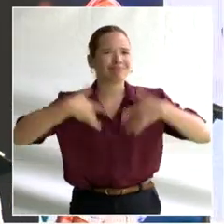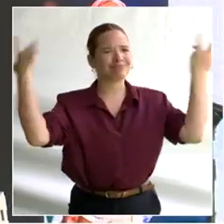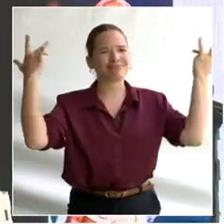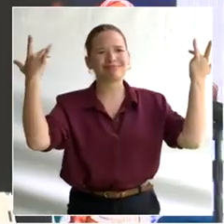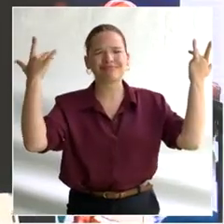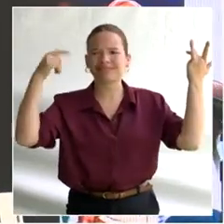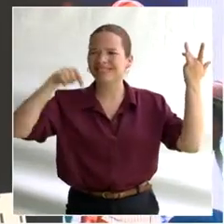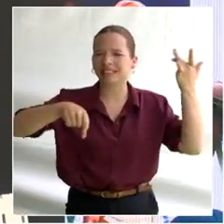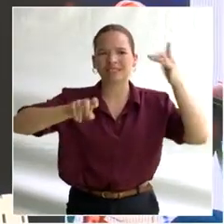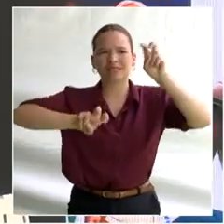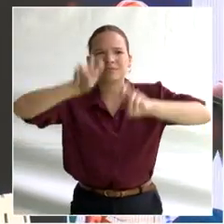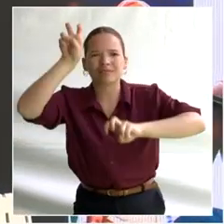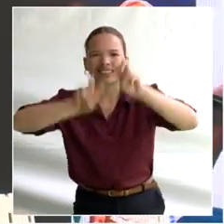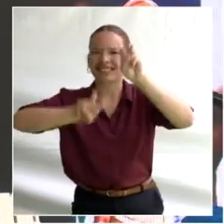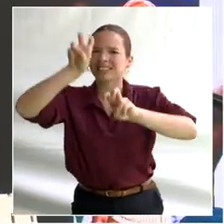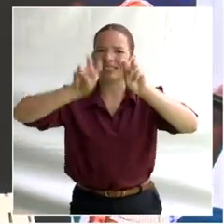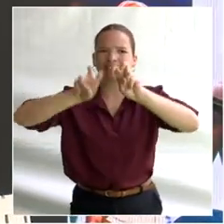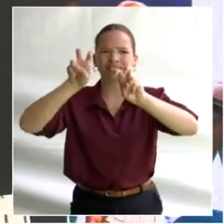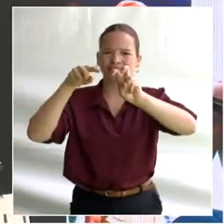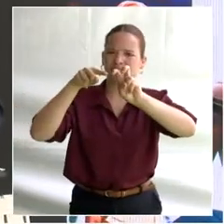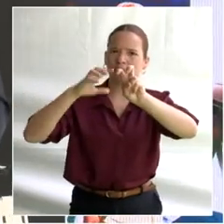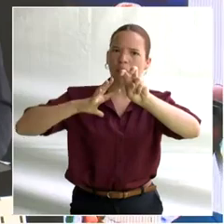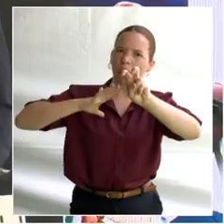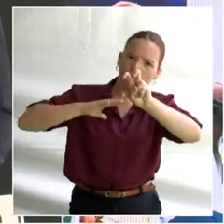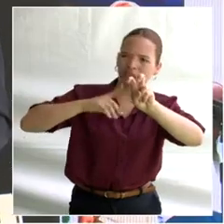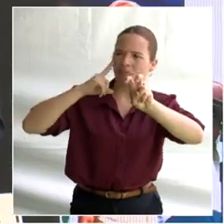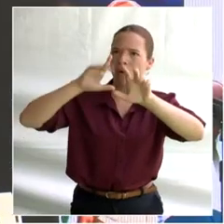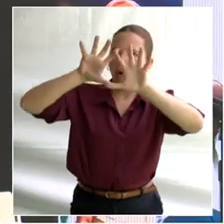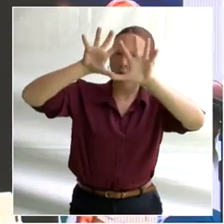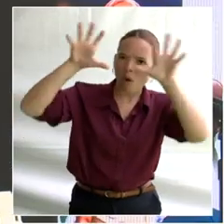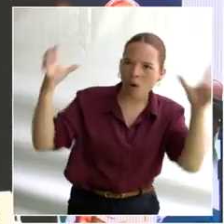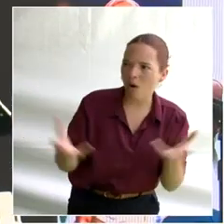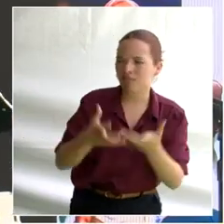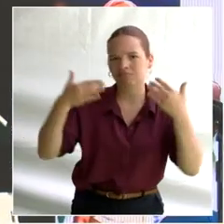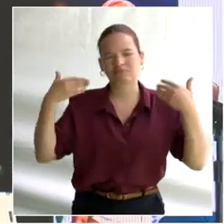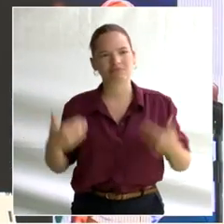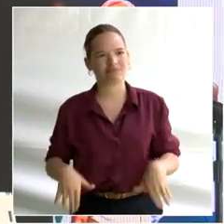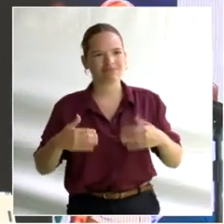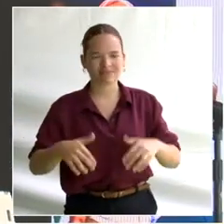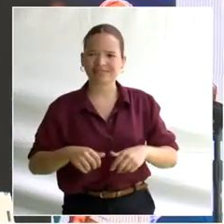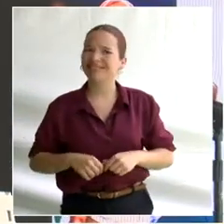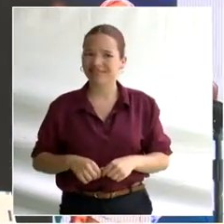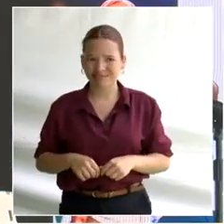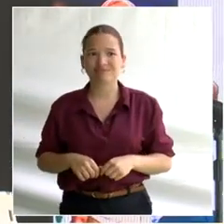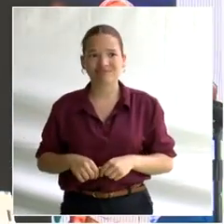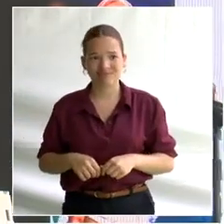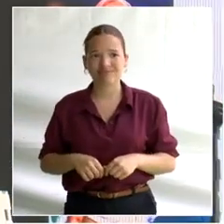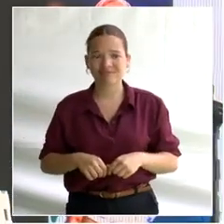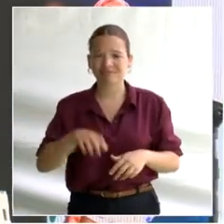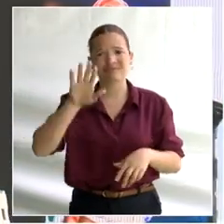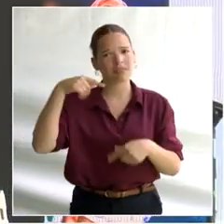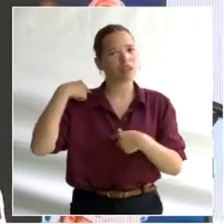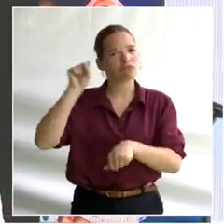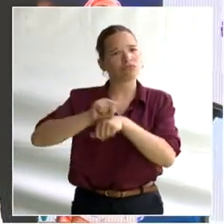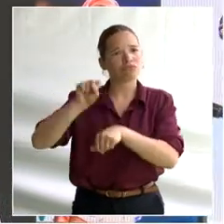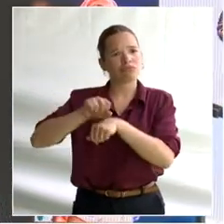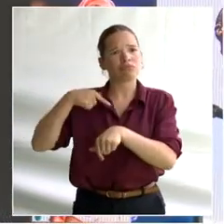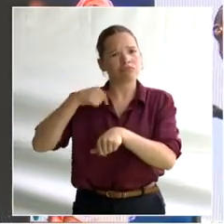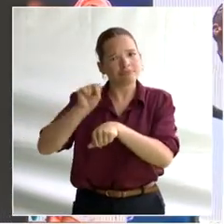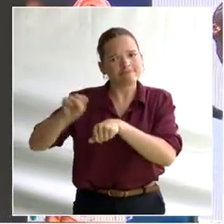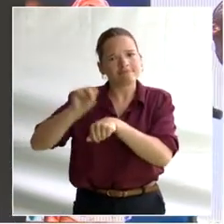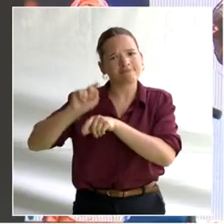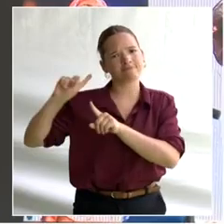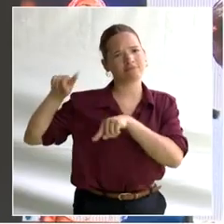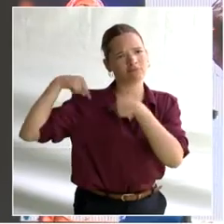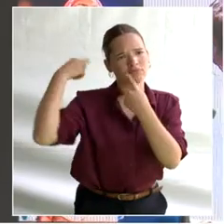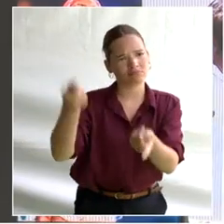never said that before. In 23 years of my career, first time where we have a combined 500 on